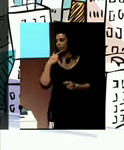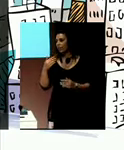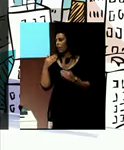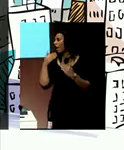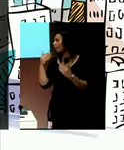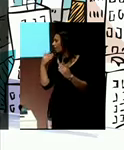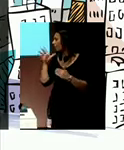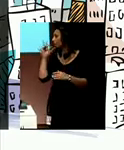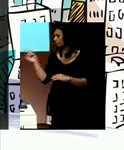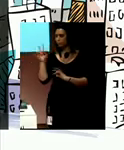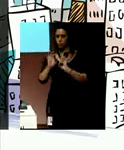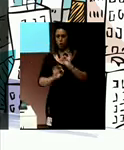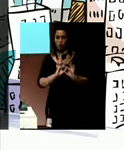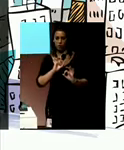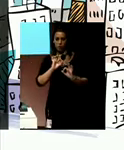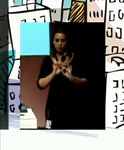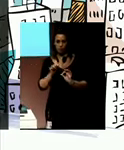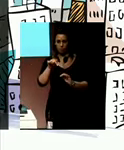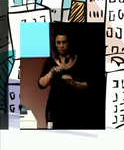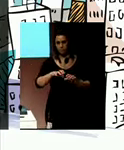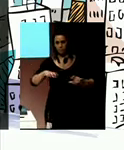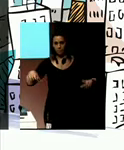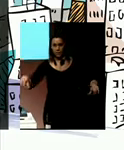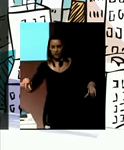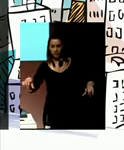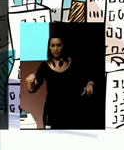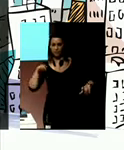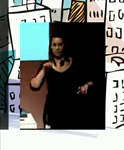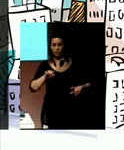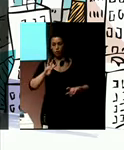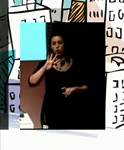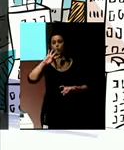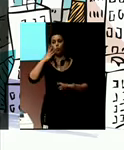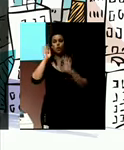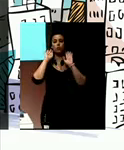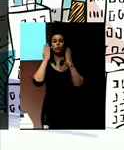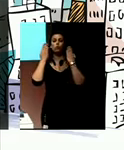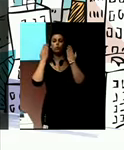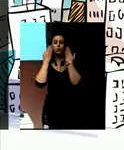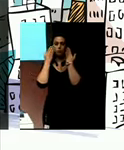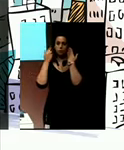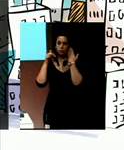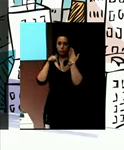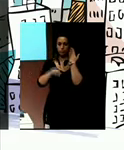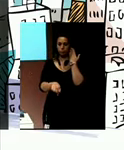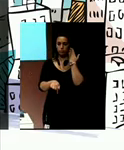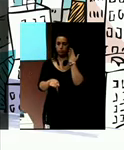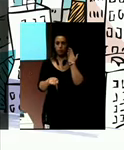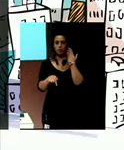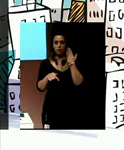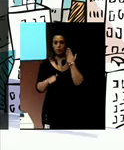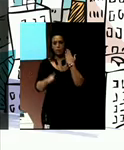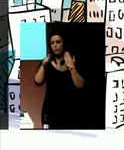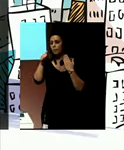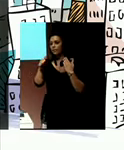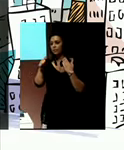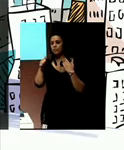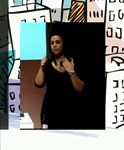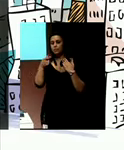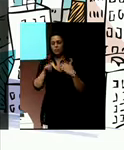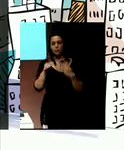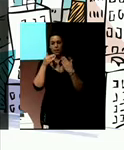I want to thank the organizers of this magnificent 4th